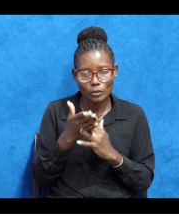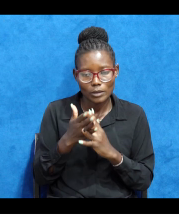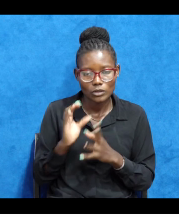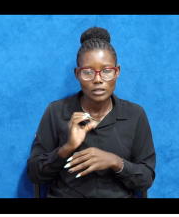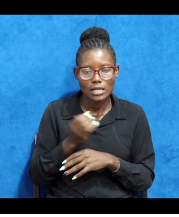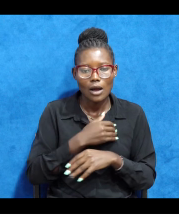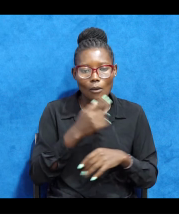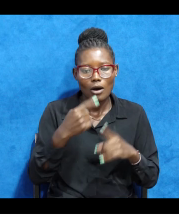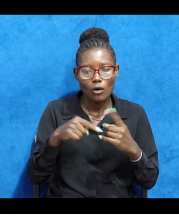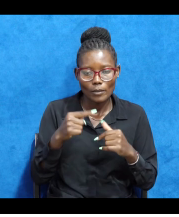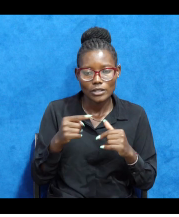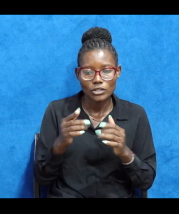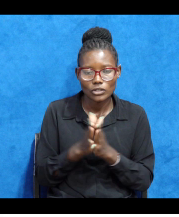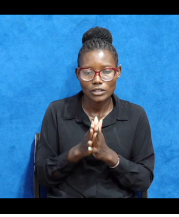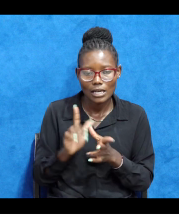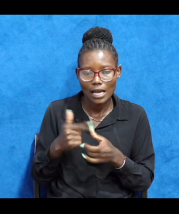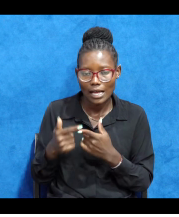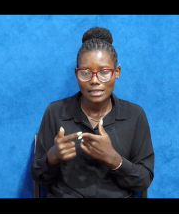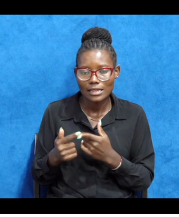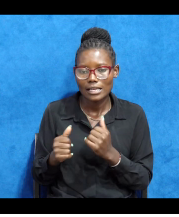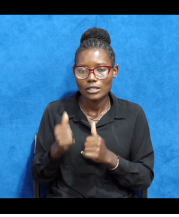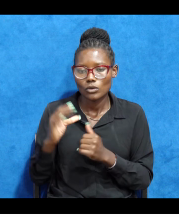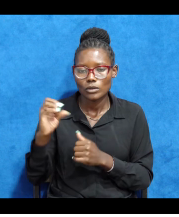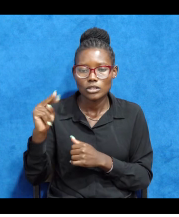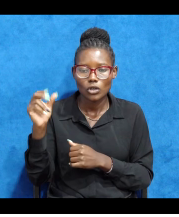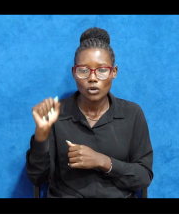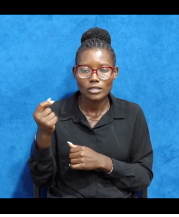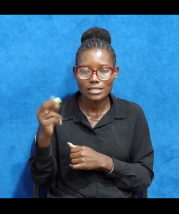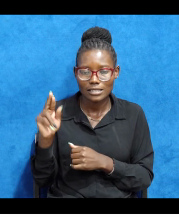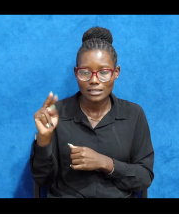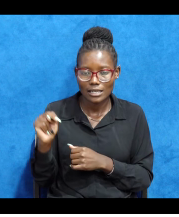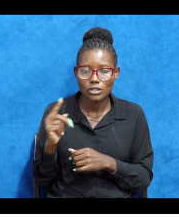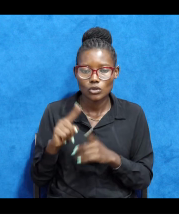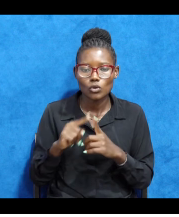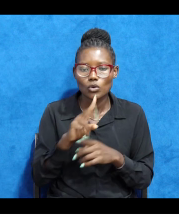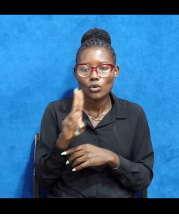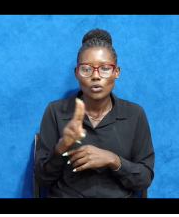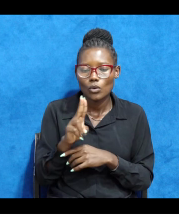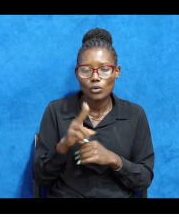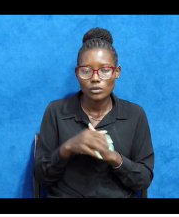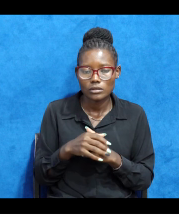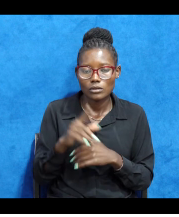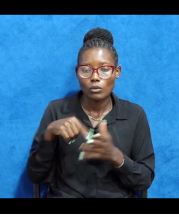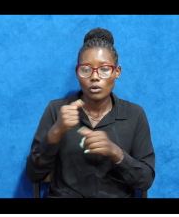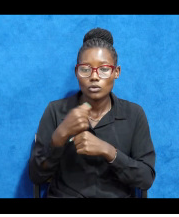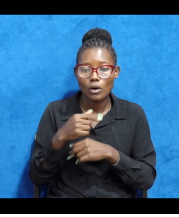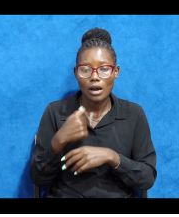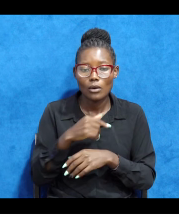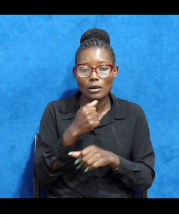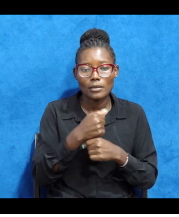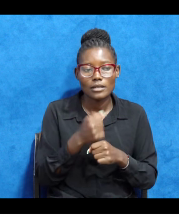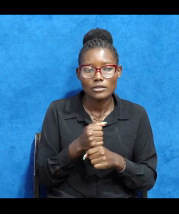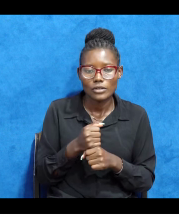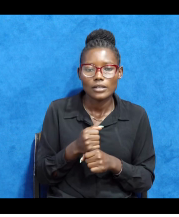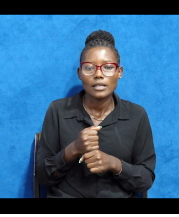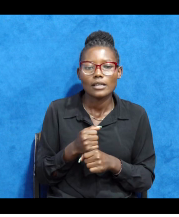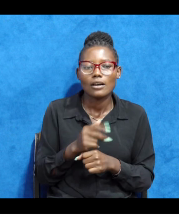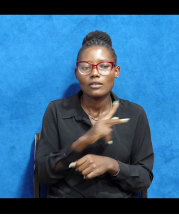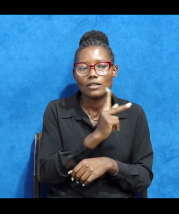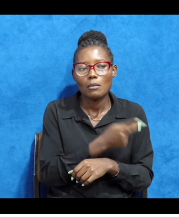that's fantastic, but unfortunately, you don't get to bring them out to the competition platform and set them up before you lift. So we need to make an effort to make a